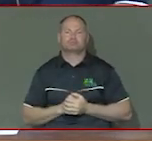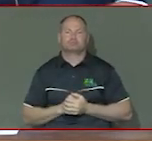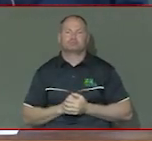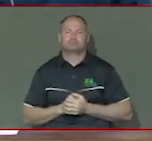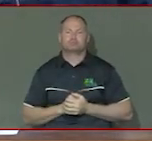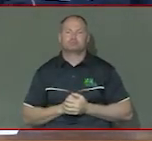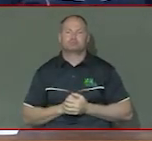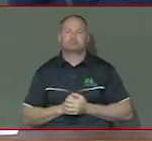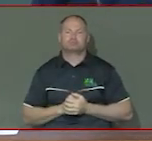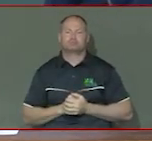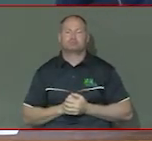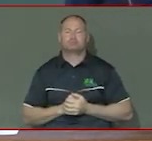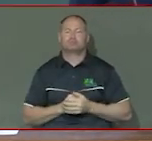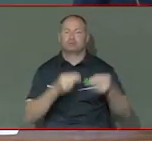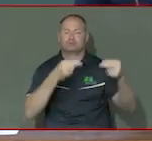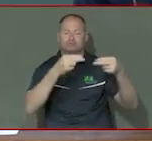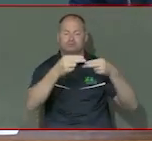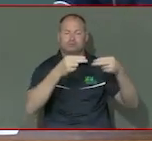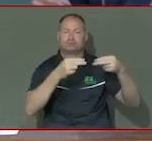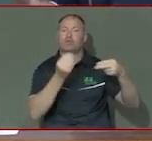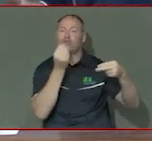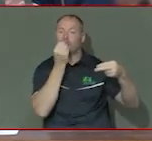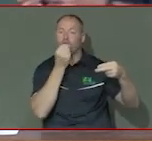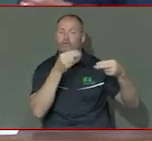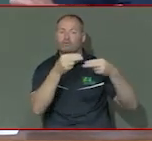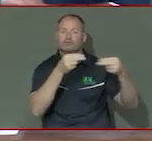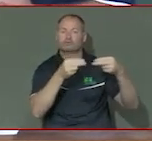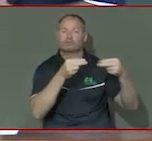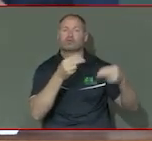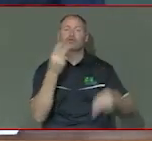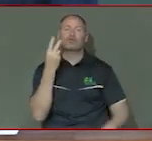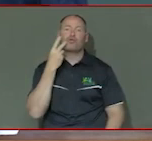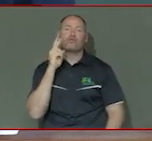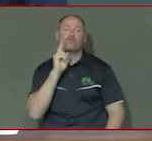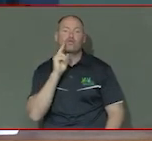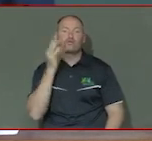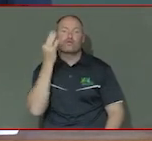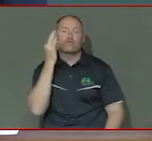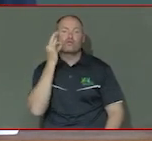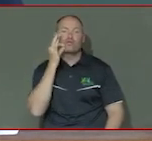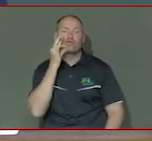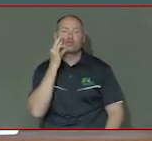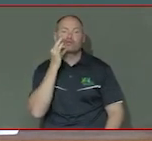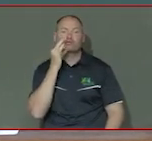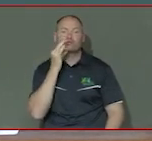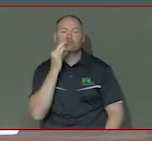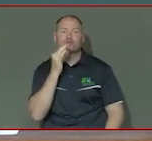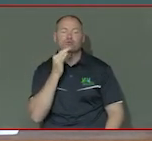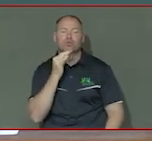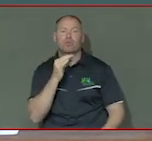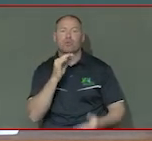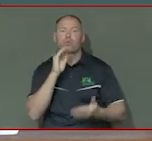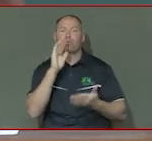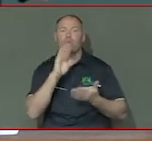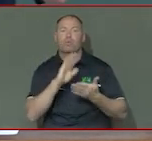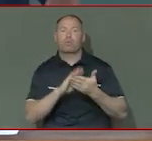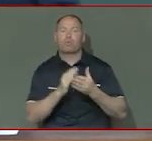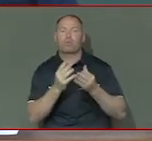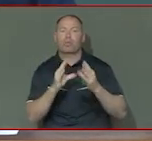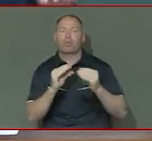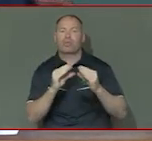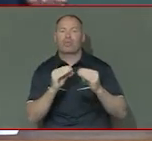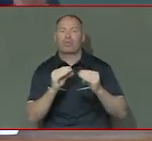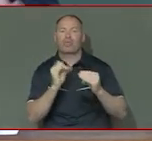If you have a grocery store and the fruit or the veggies go bad, you have to throw them away.